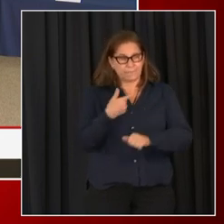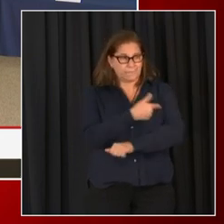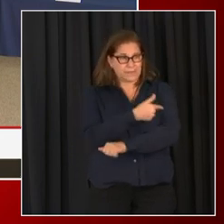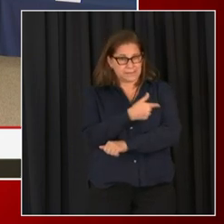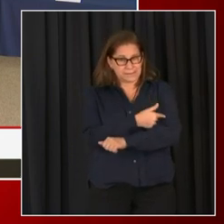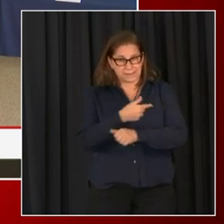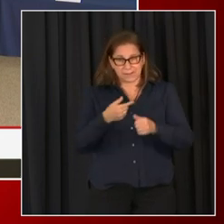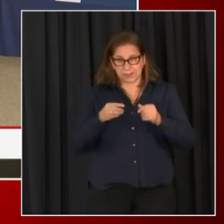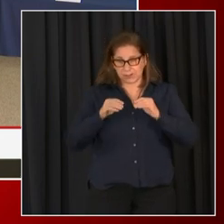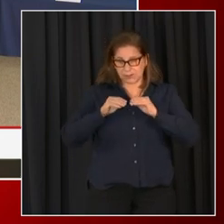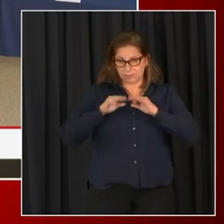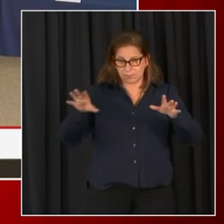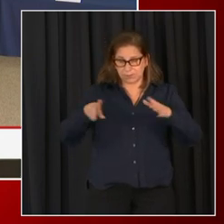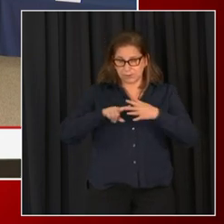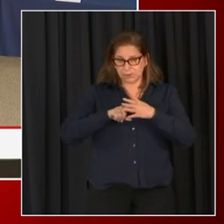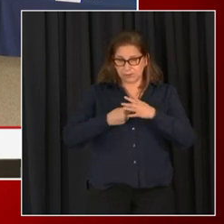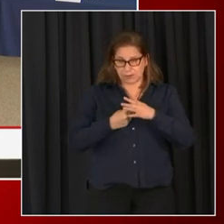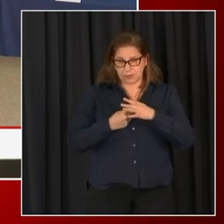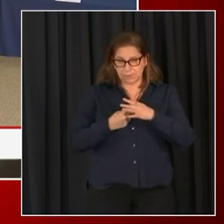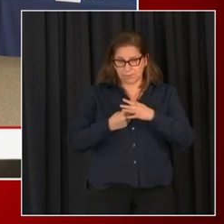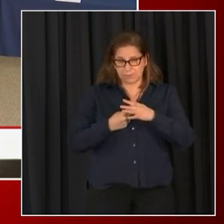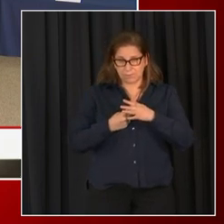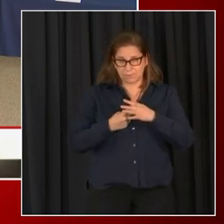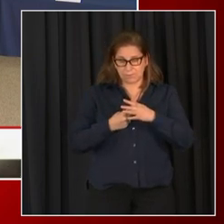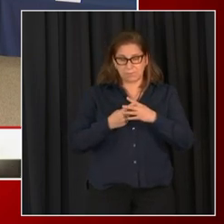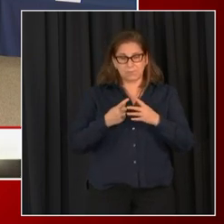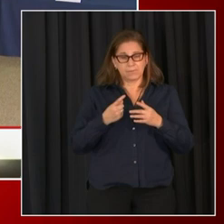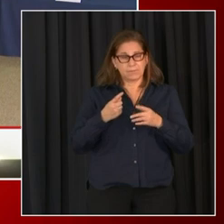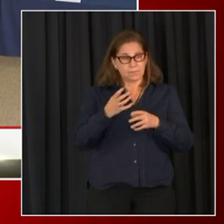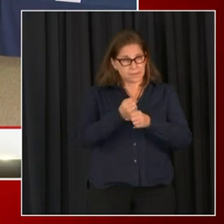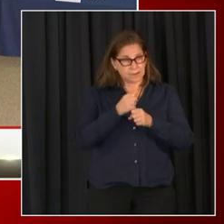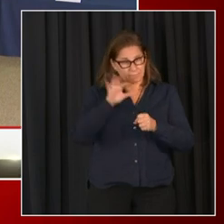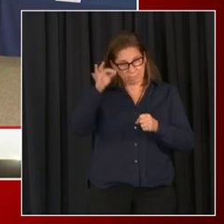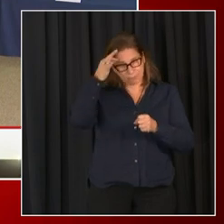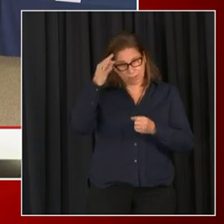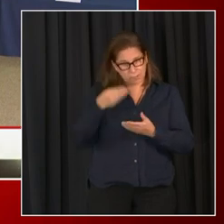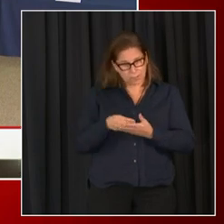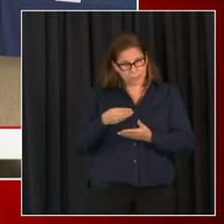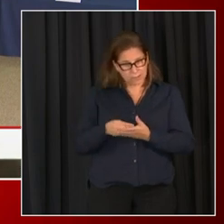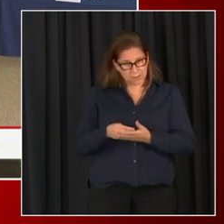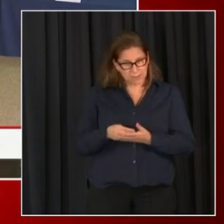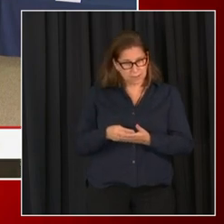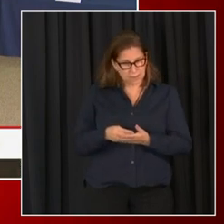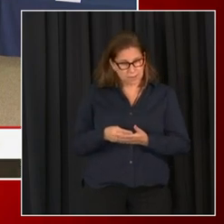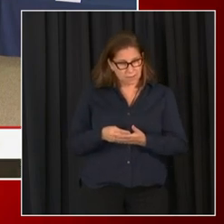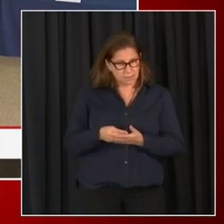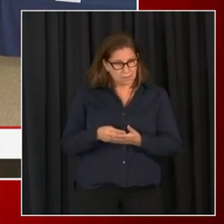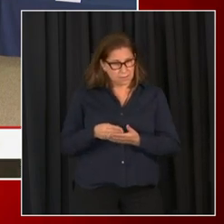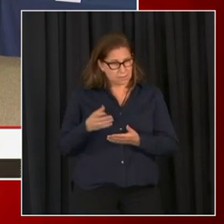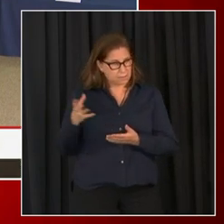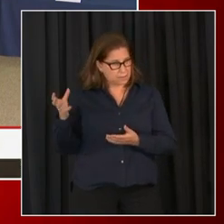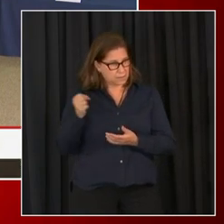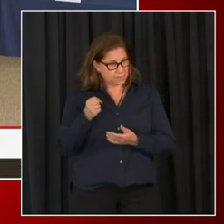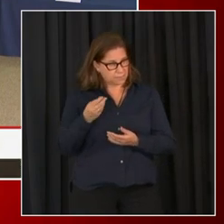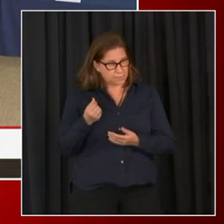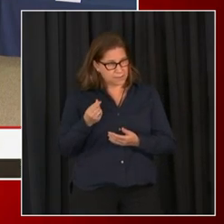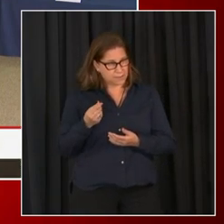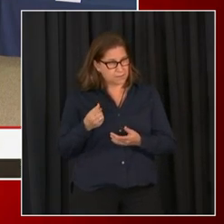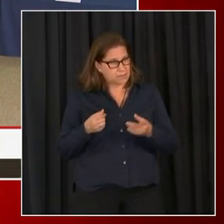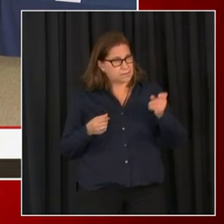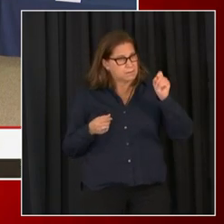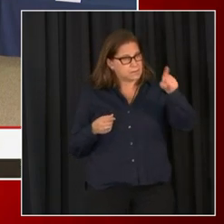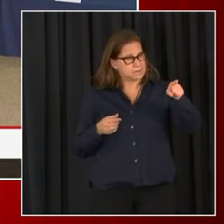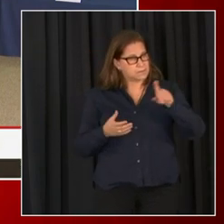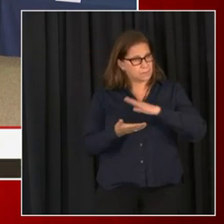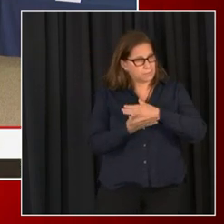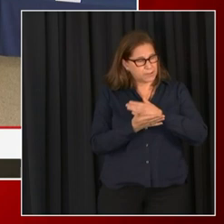require additional federal funding to carry out? Where are we with the budget on? I think that's part of DOH's.